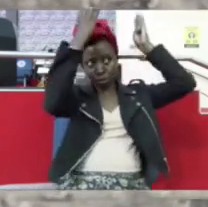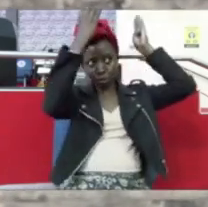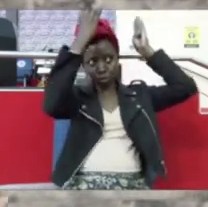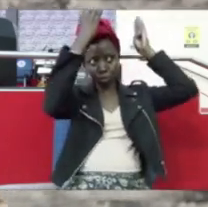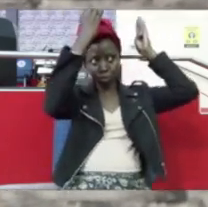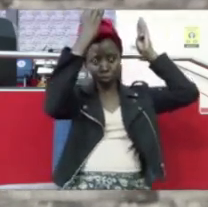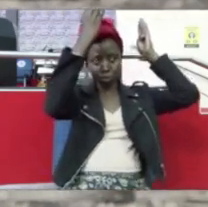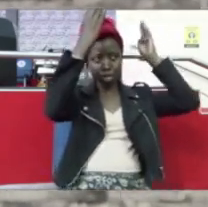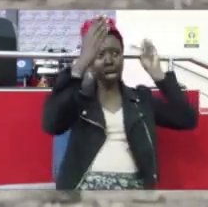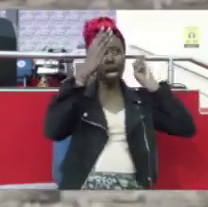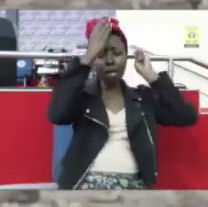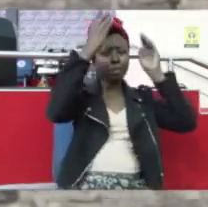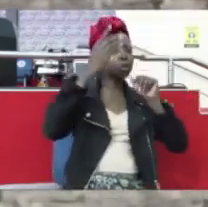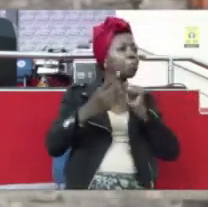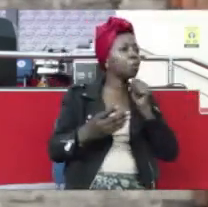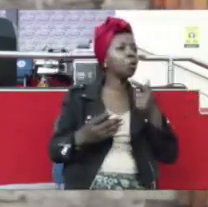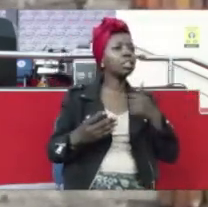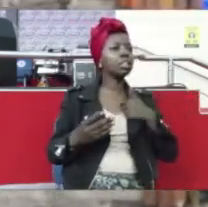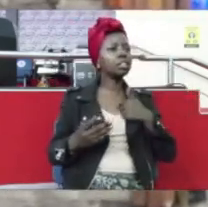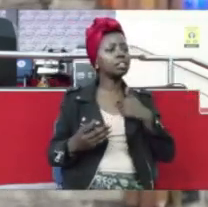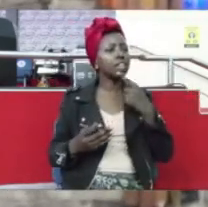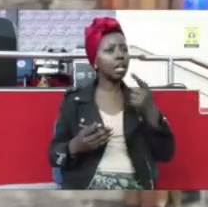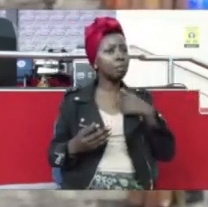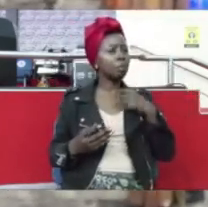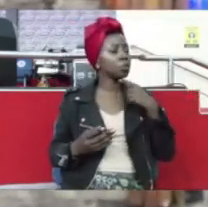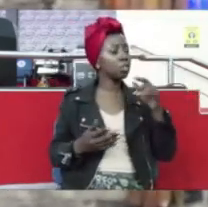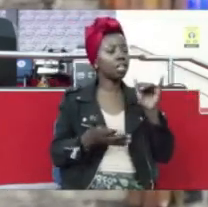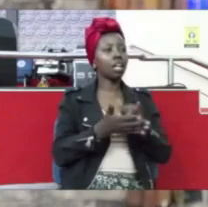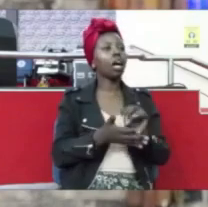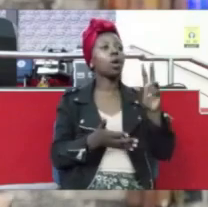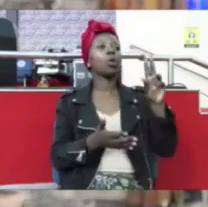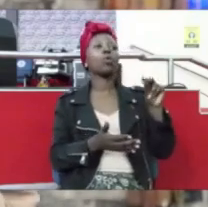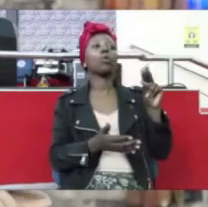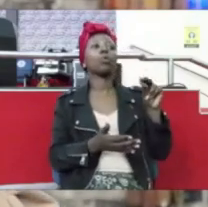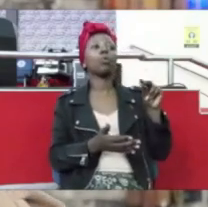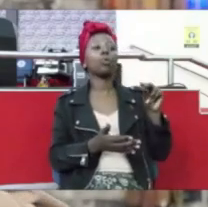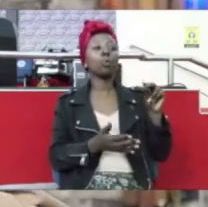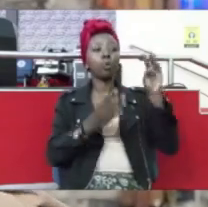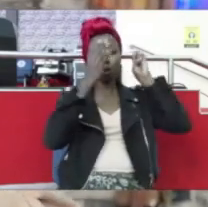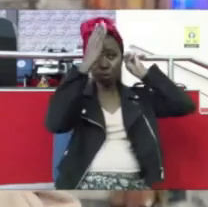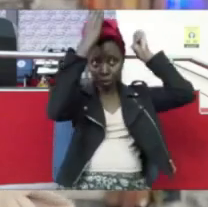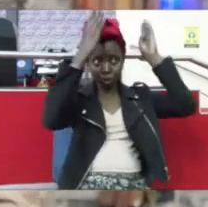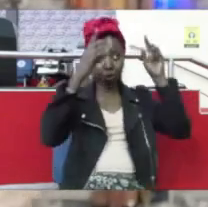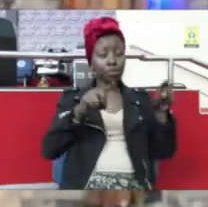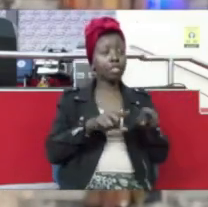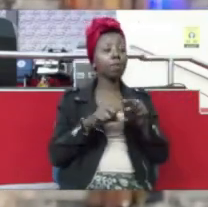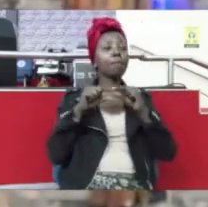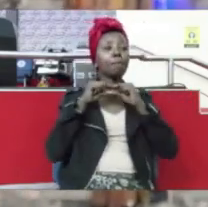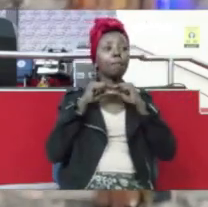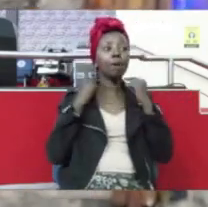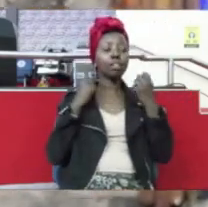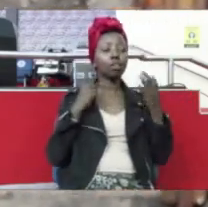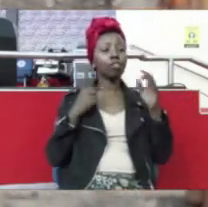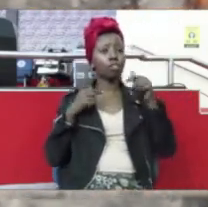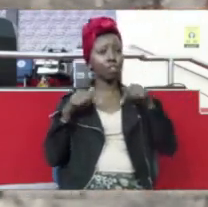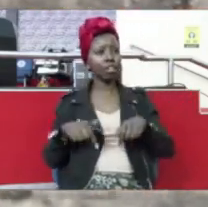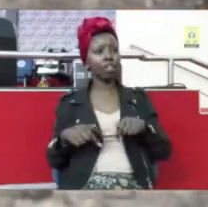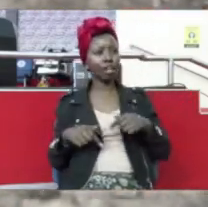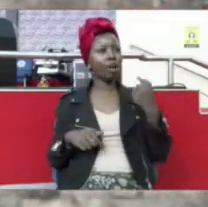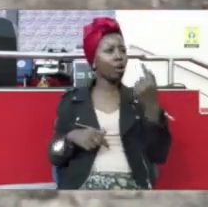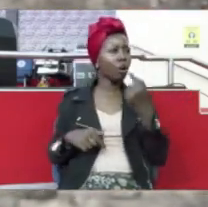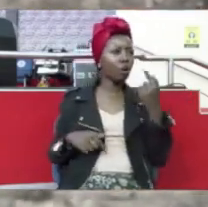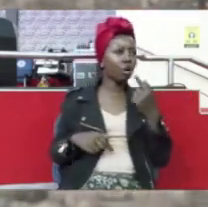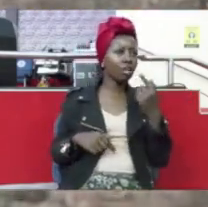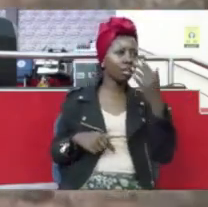Kama ni wakati kama huu na mimi askofu hajaniambia na yeye ndiye kuhani wa sahihi hajaniambia niseme. It's only because I'm telling